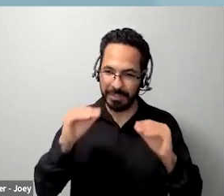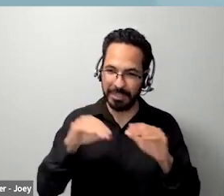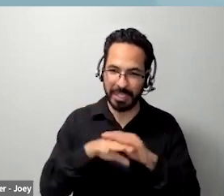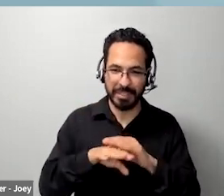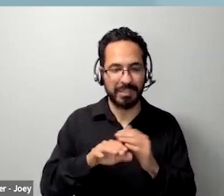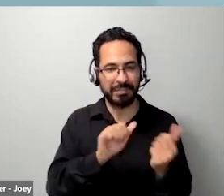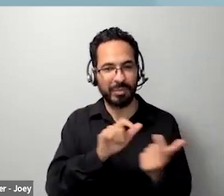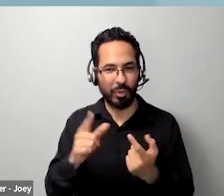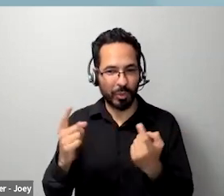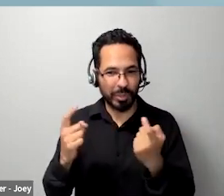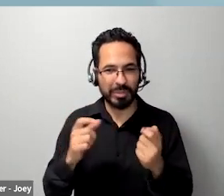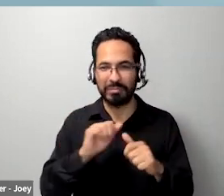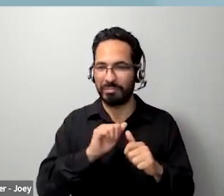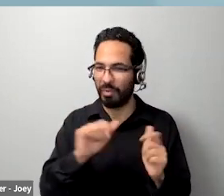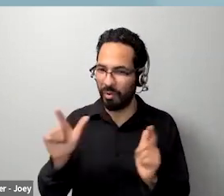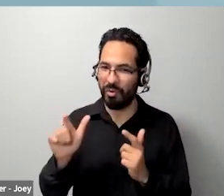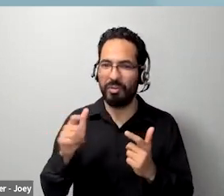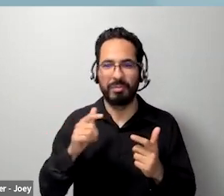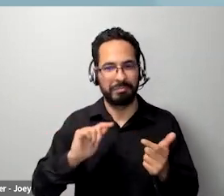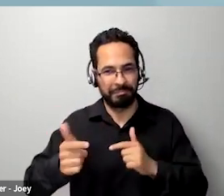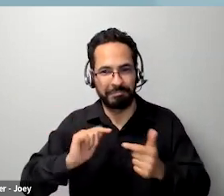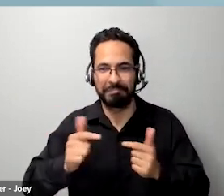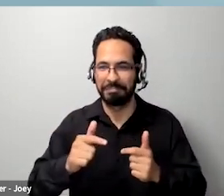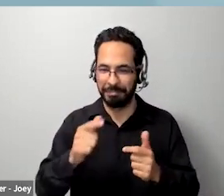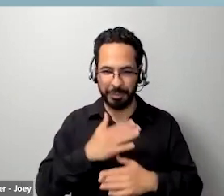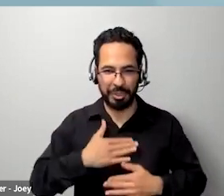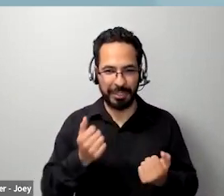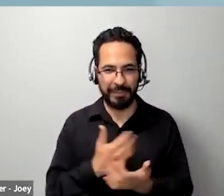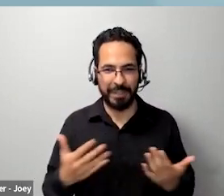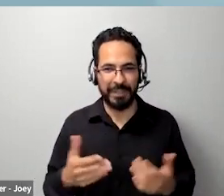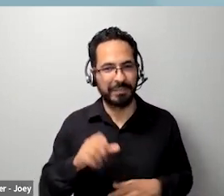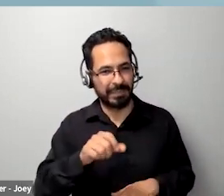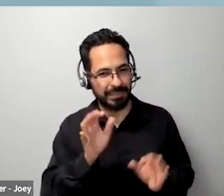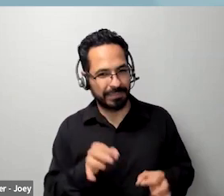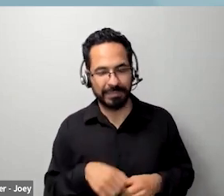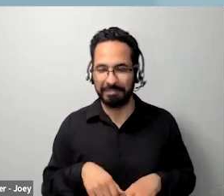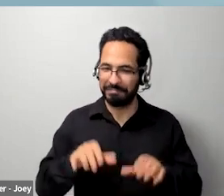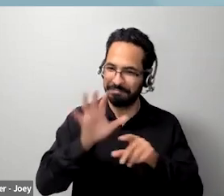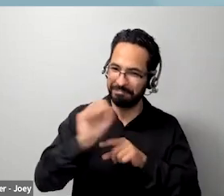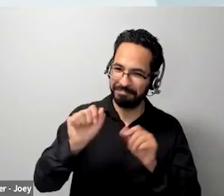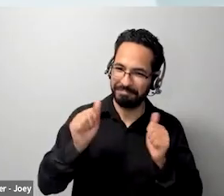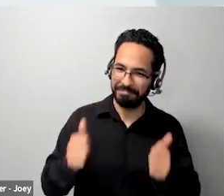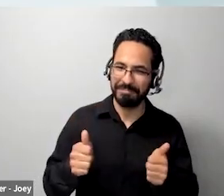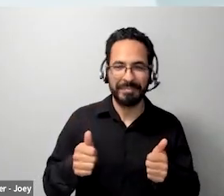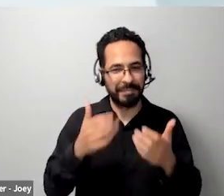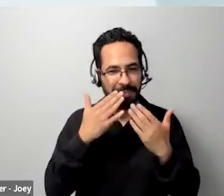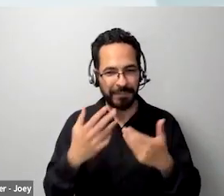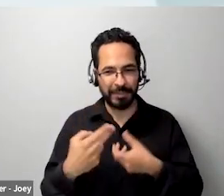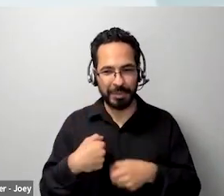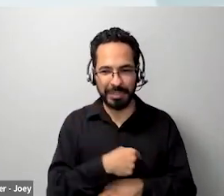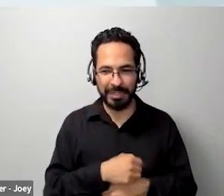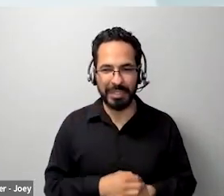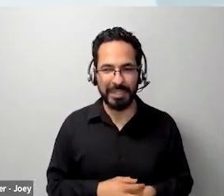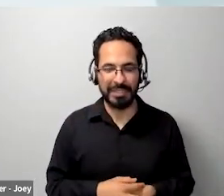all the questions and to all the back and forth. We appreciate everything. Yeah, Terrific. truly. Thank you. All right, everyone. Well, thanks for joining us. It